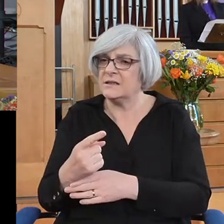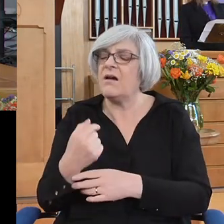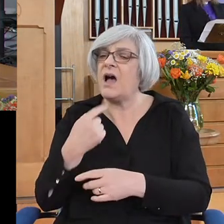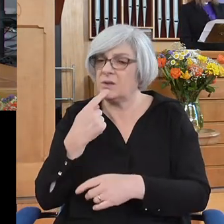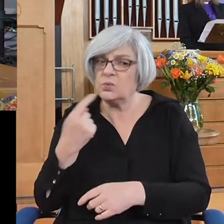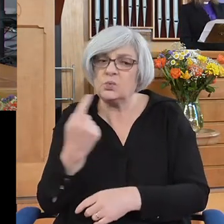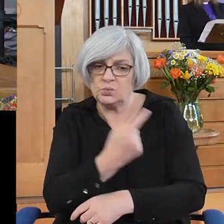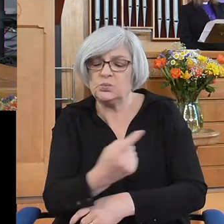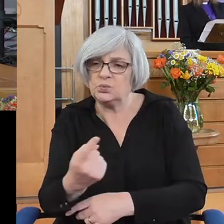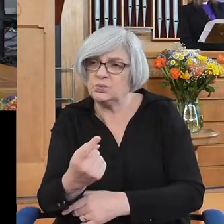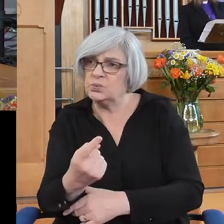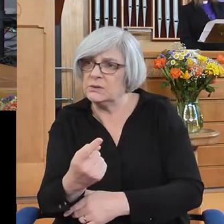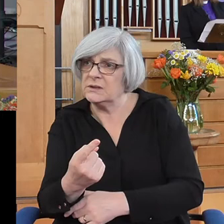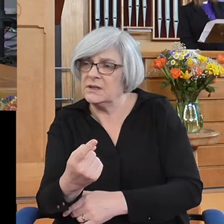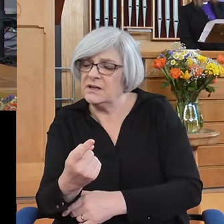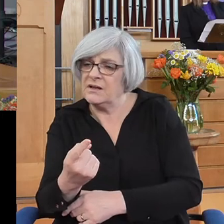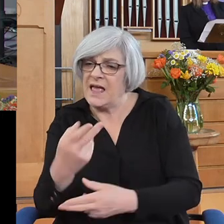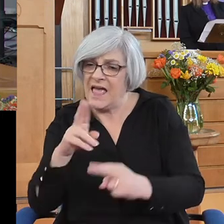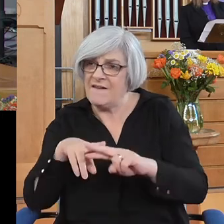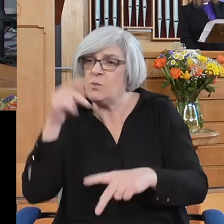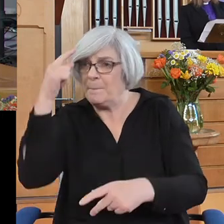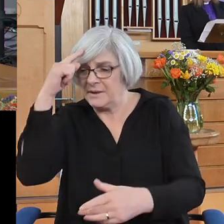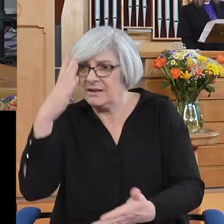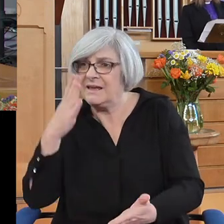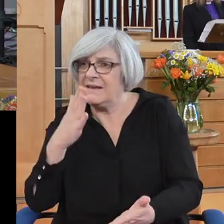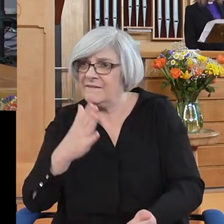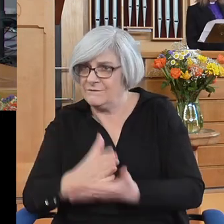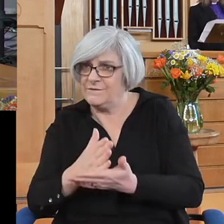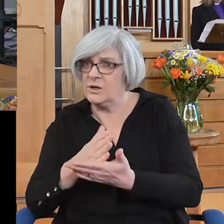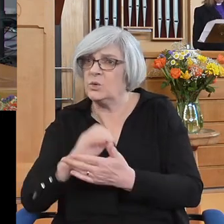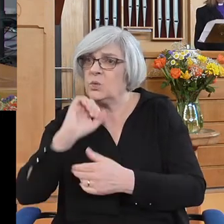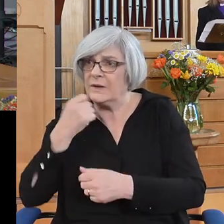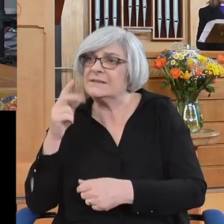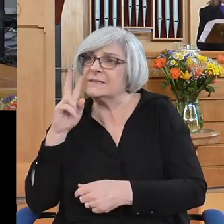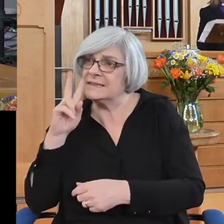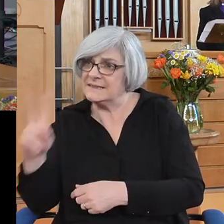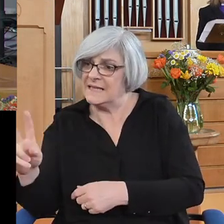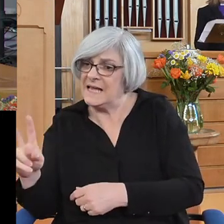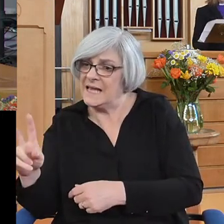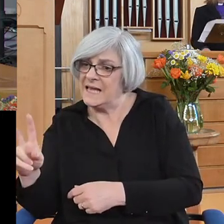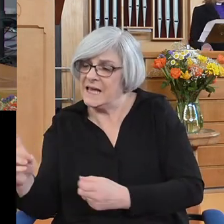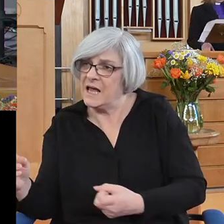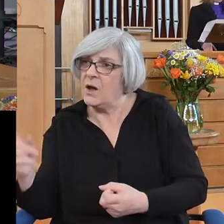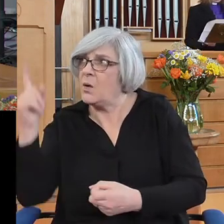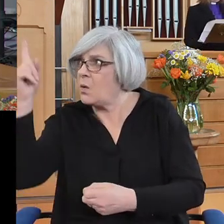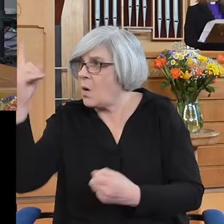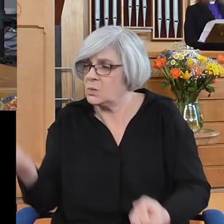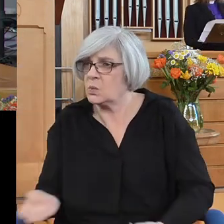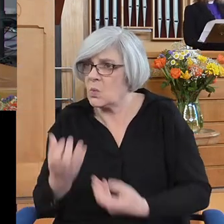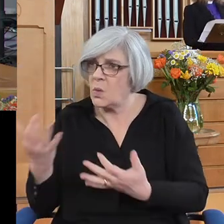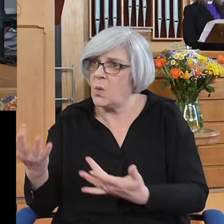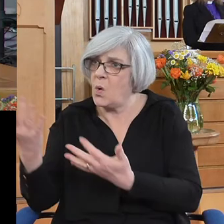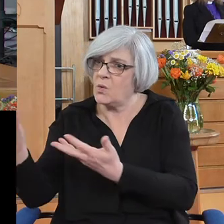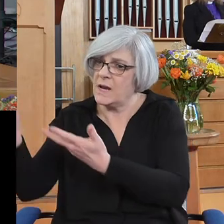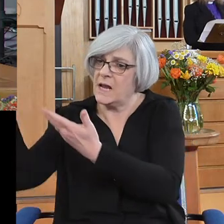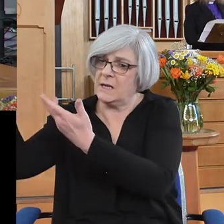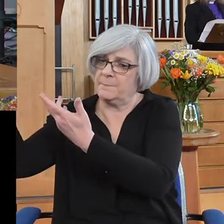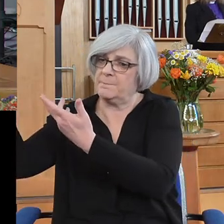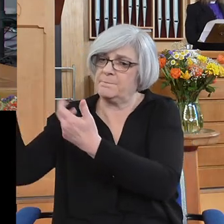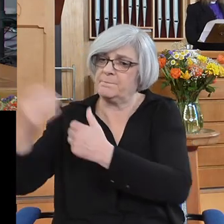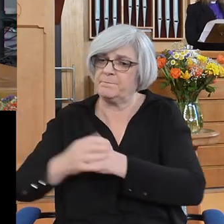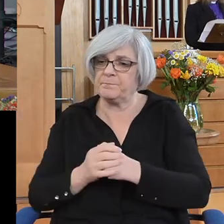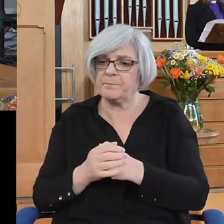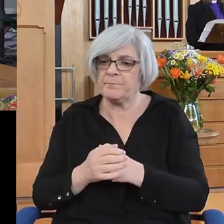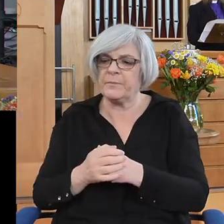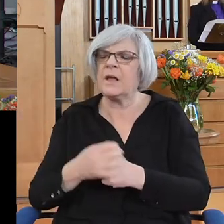not tell you, if you believe, you will see the glory of God?"